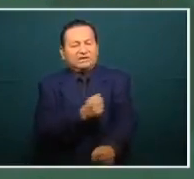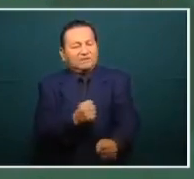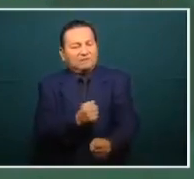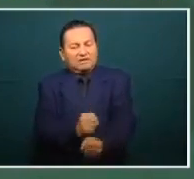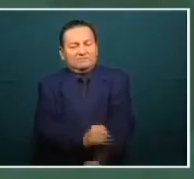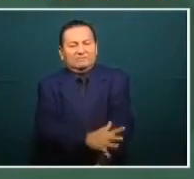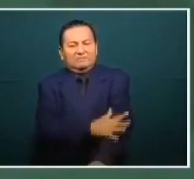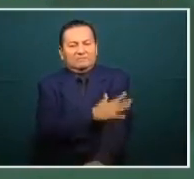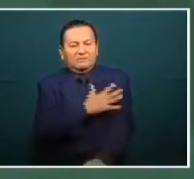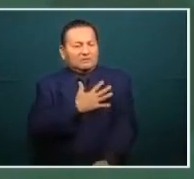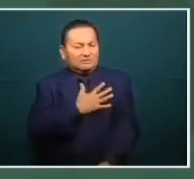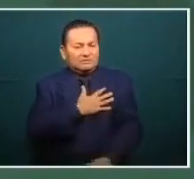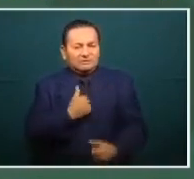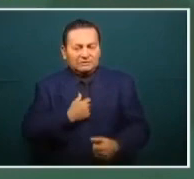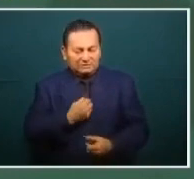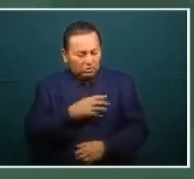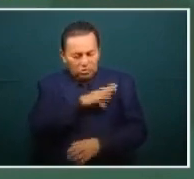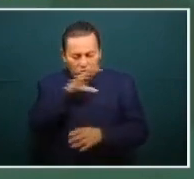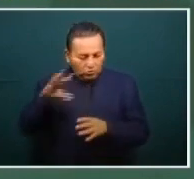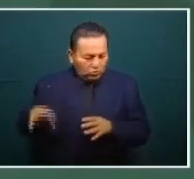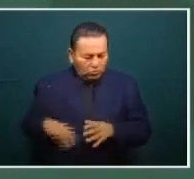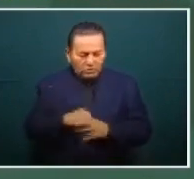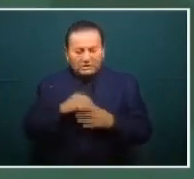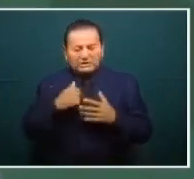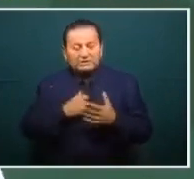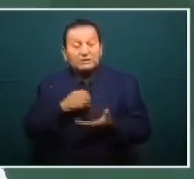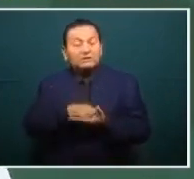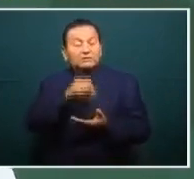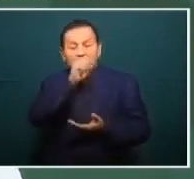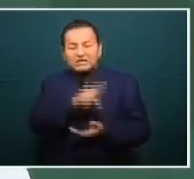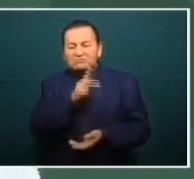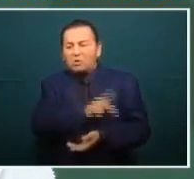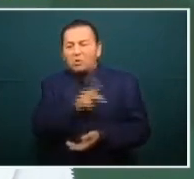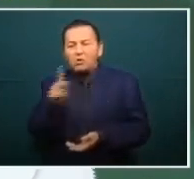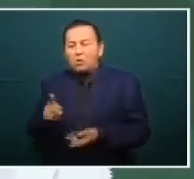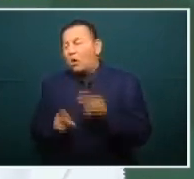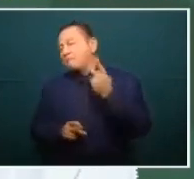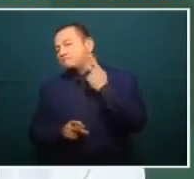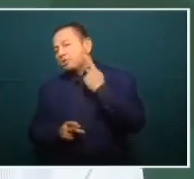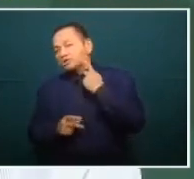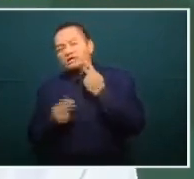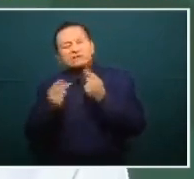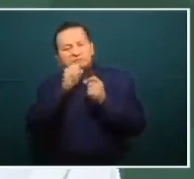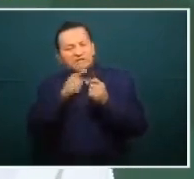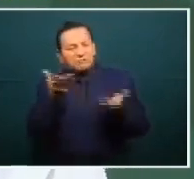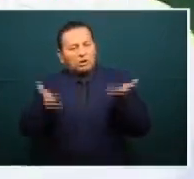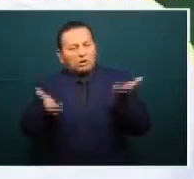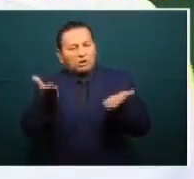and I am full of passion.